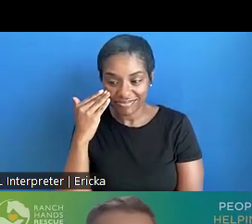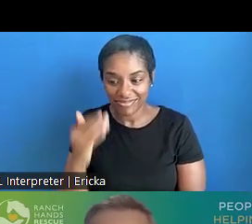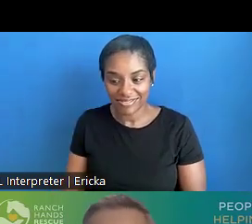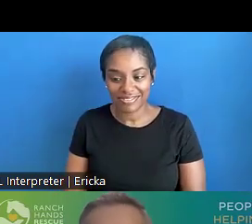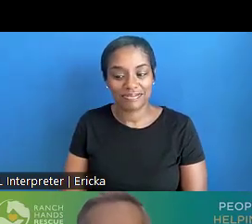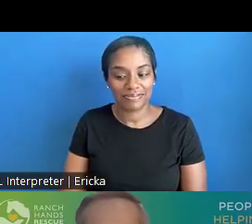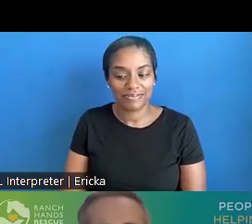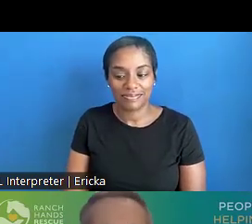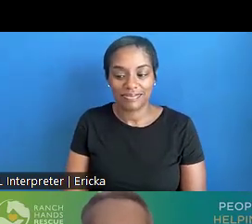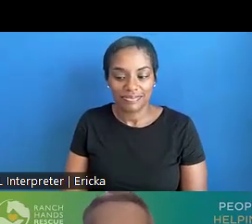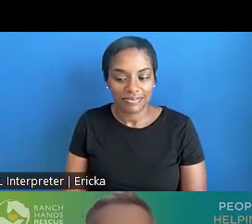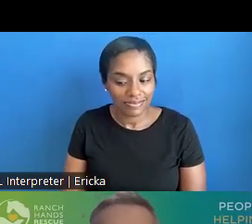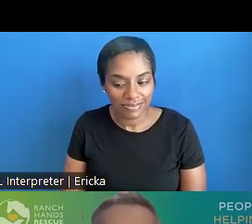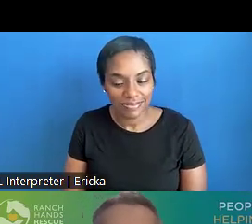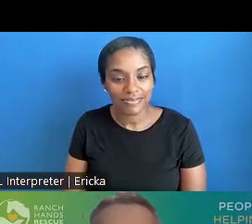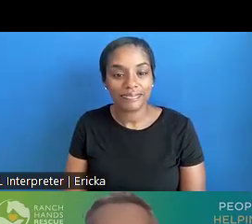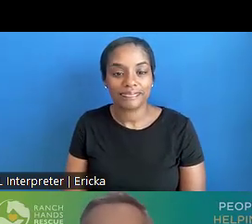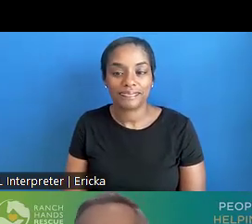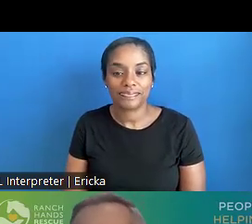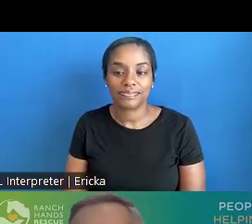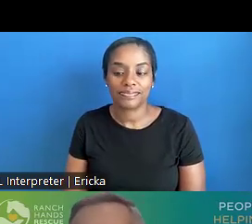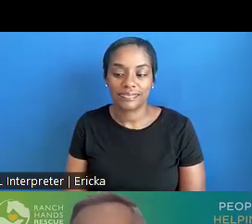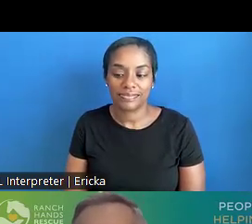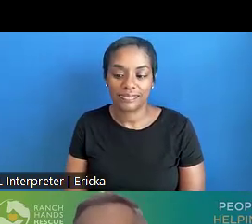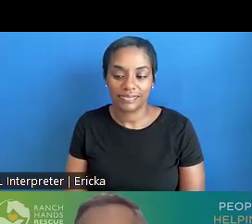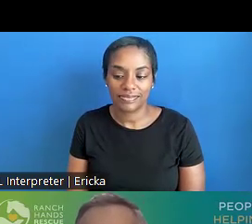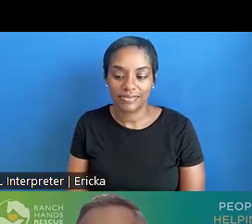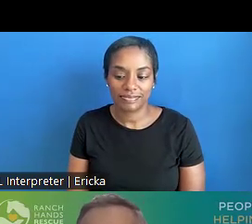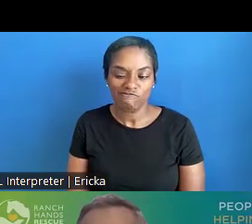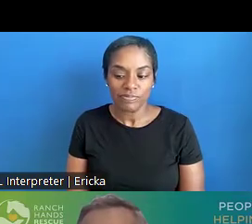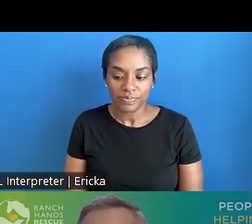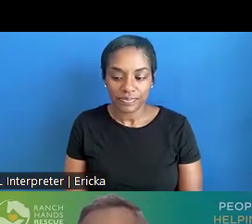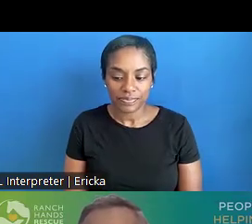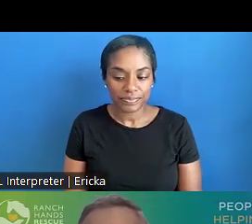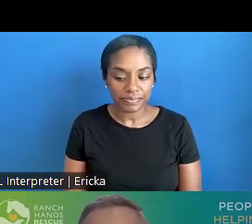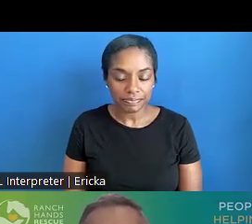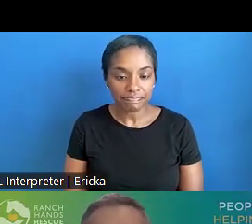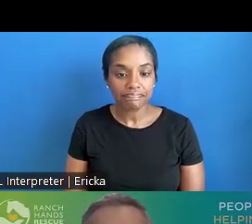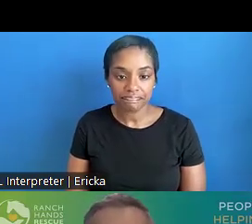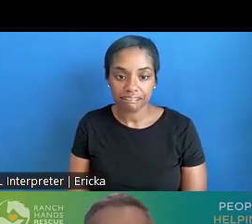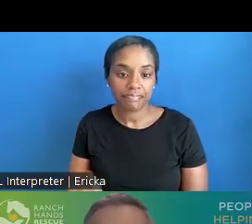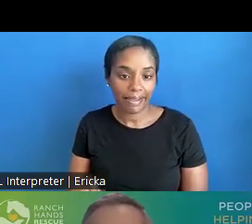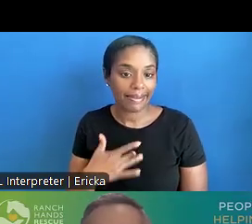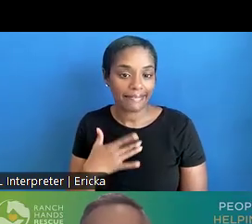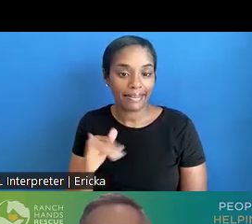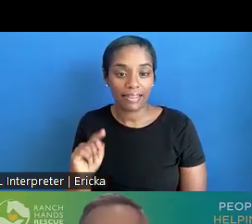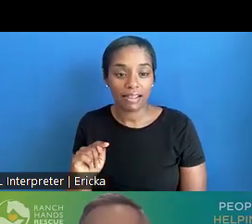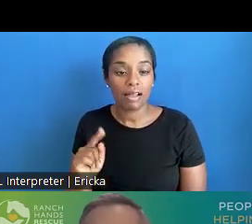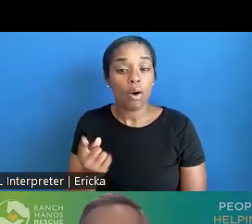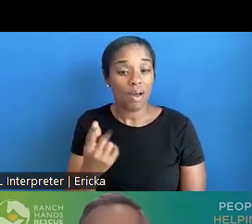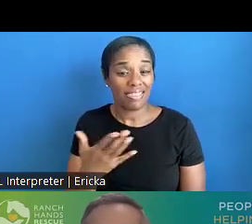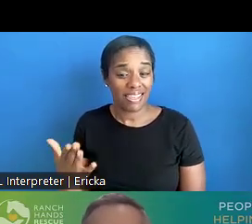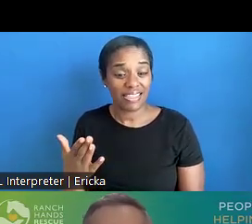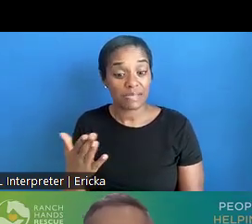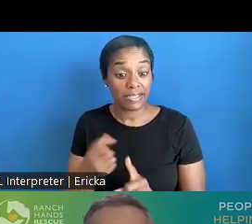staying in line with it. It's just they can feel it, right? They can feel it. And so one of the things that's been really impactful at Bob's House of Hope is